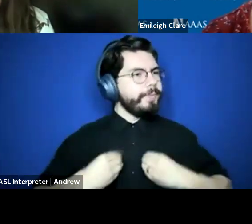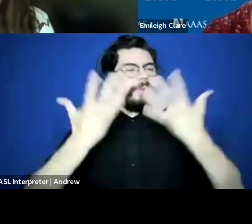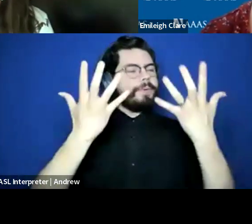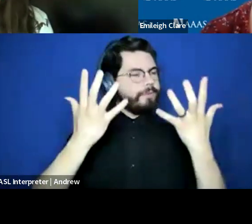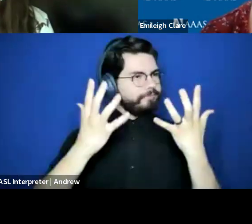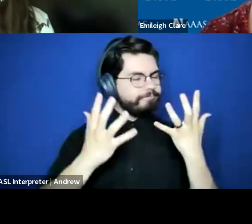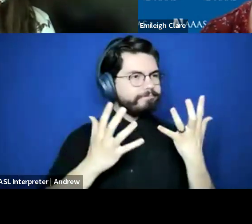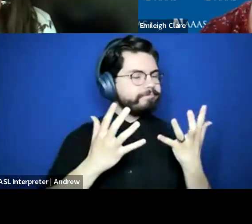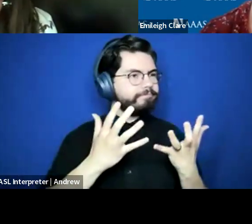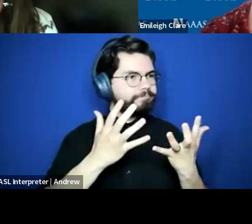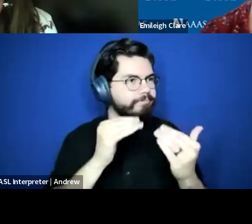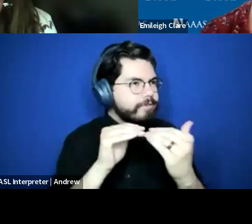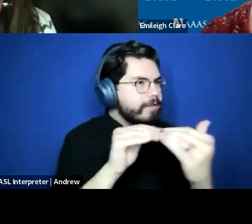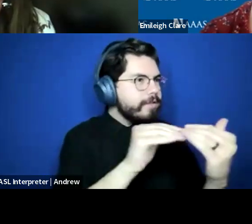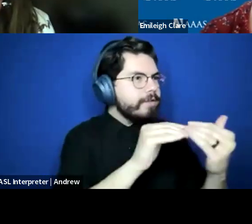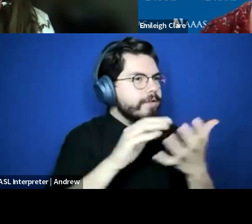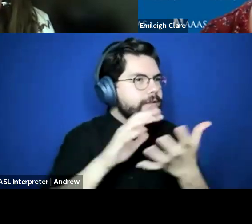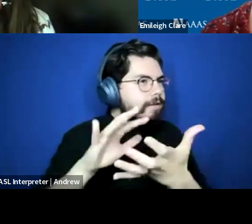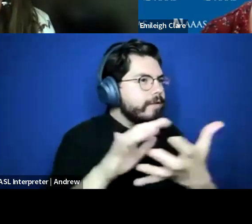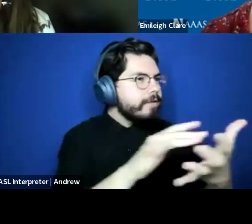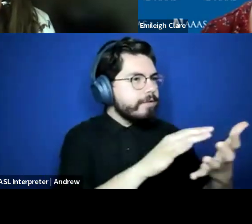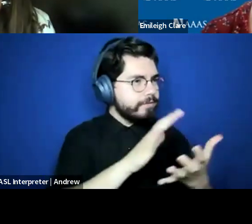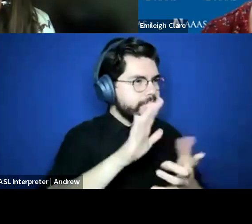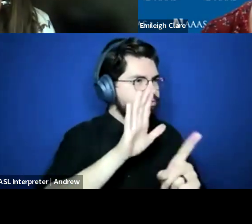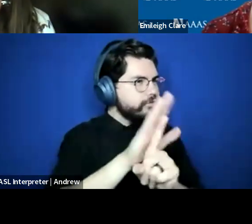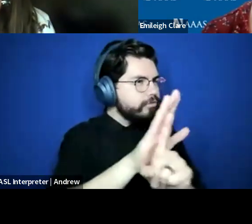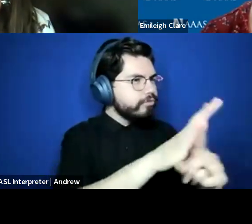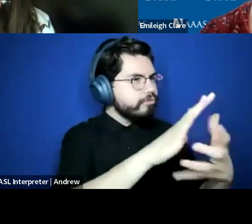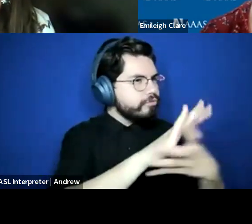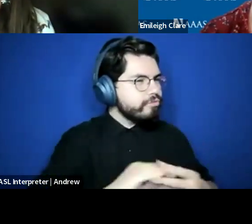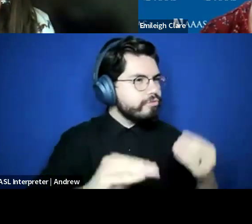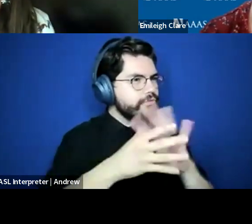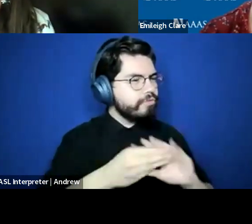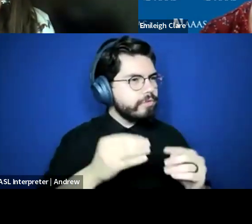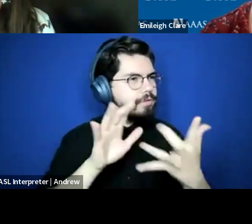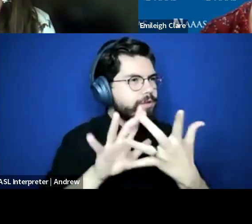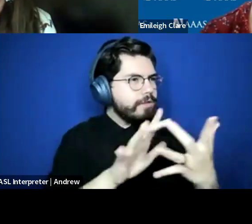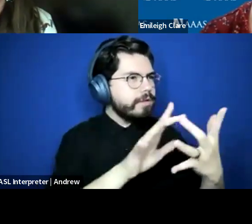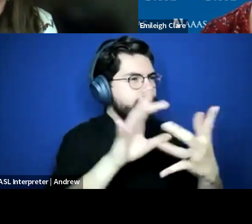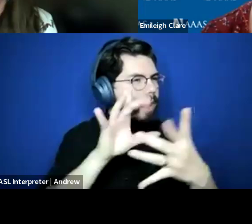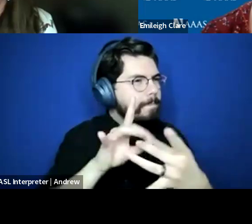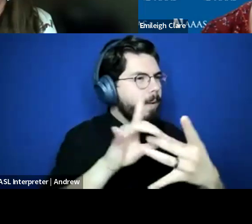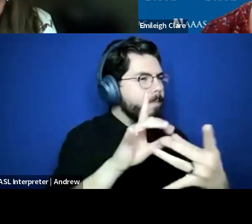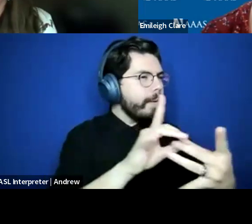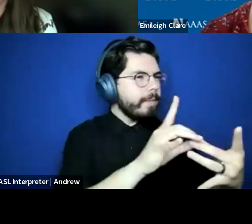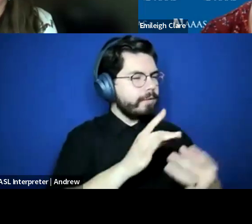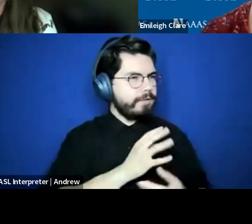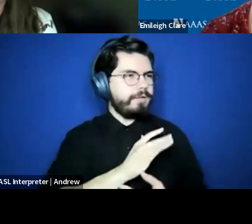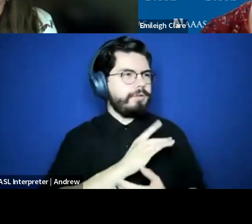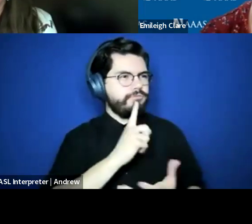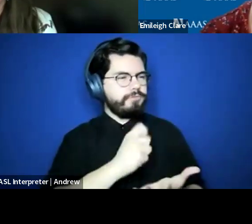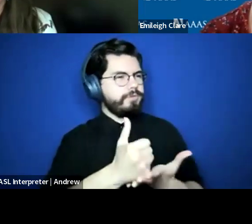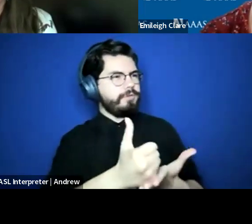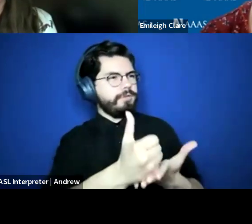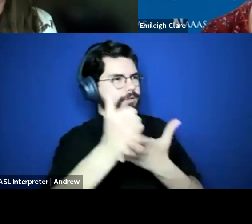from peers, hear how they're doing, make connections like was said, and just find other things that maybe you